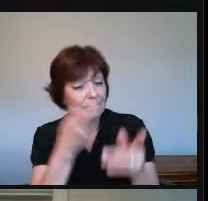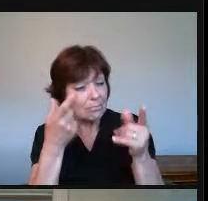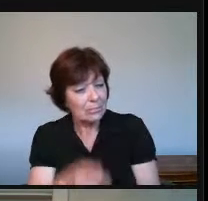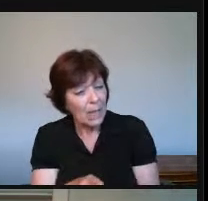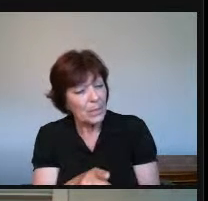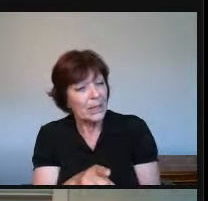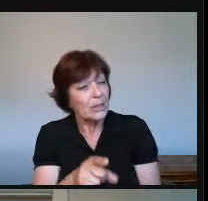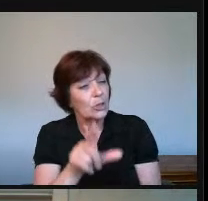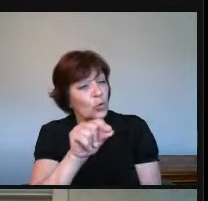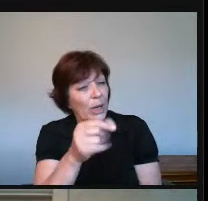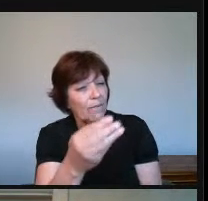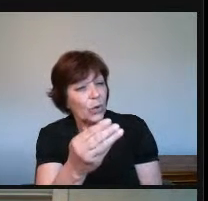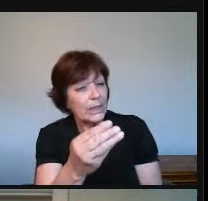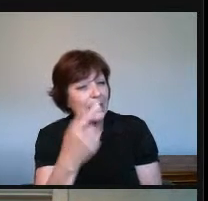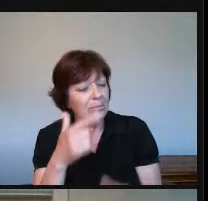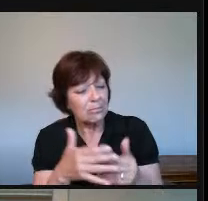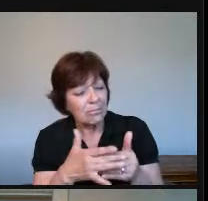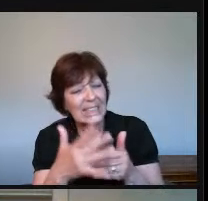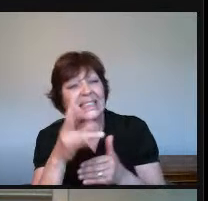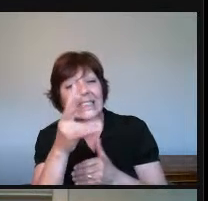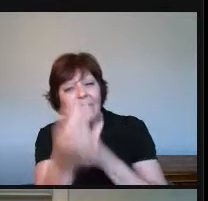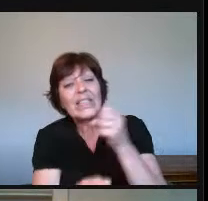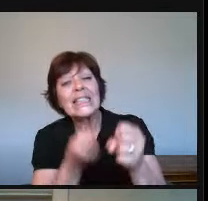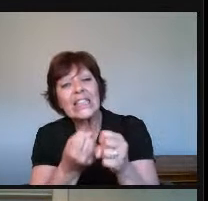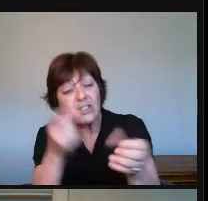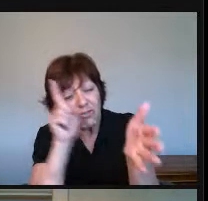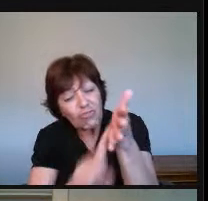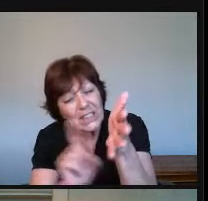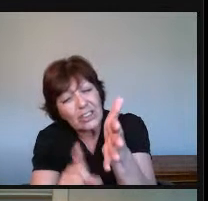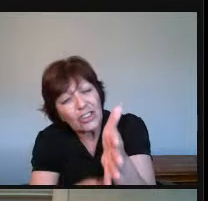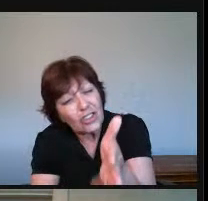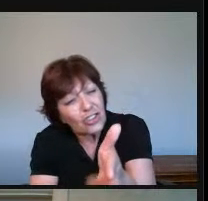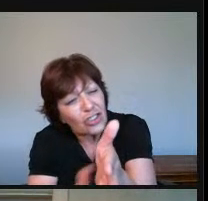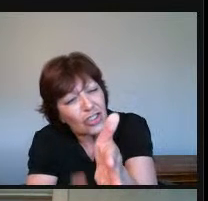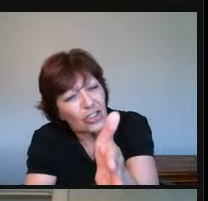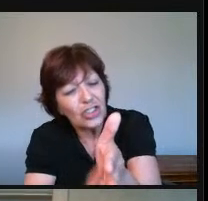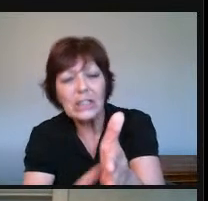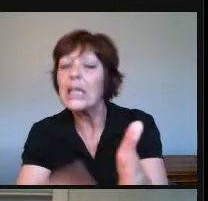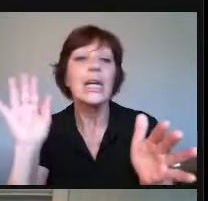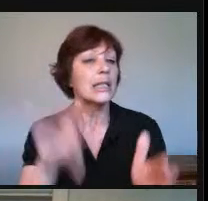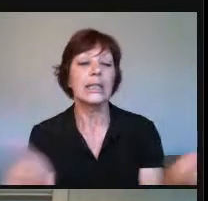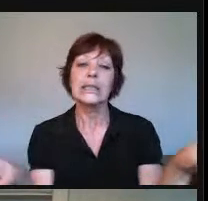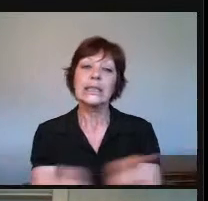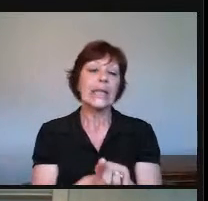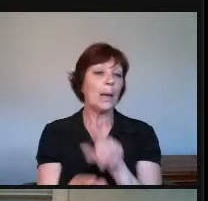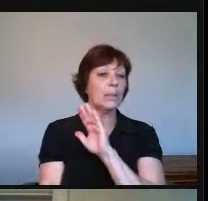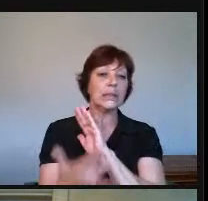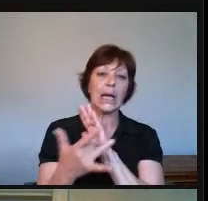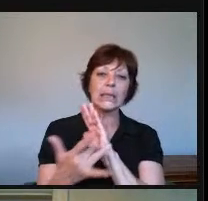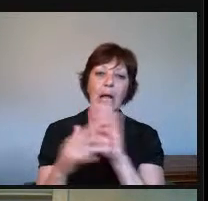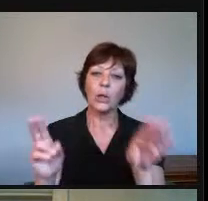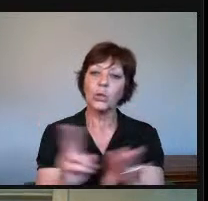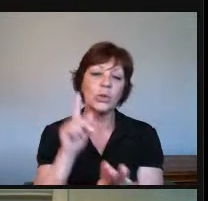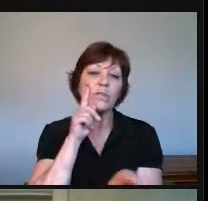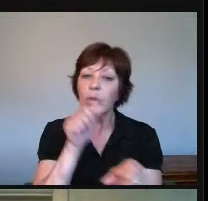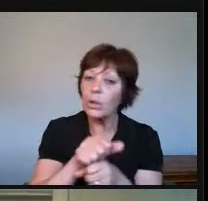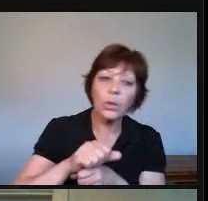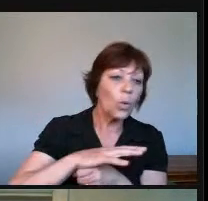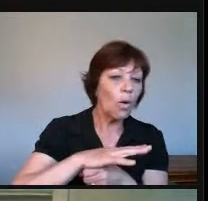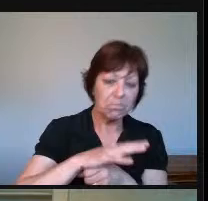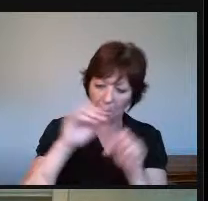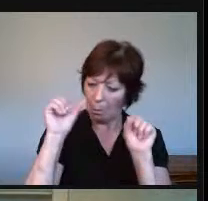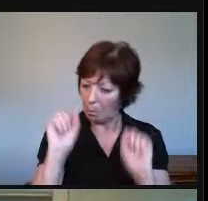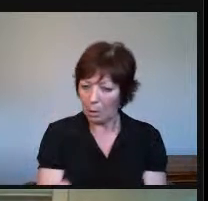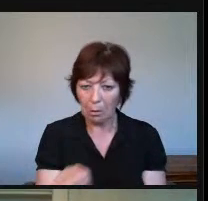years of research that before that vaccine came forward. They took the same technology and used it for the COVID, and were able to produce